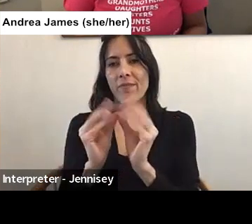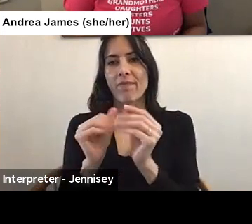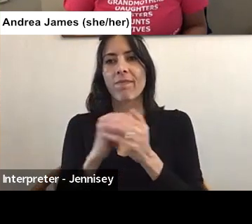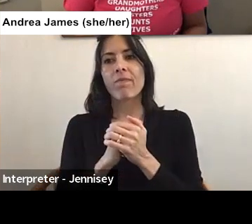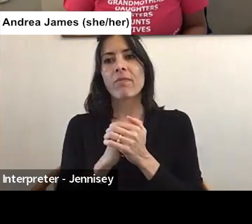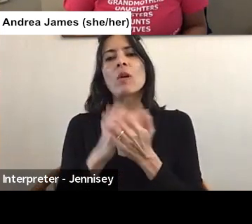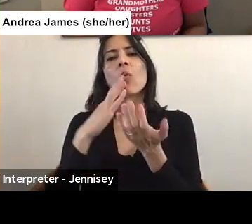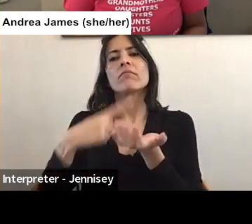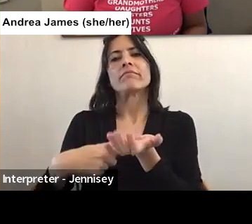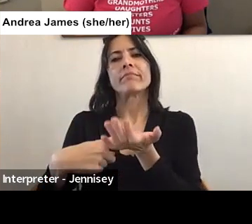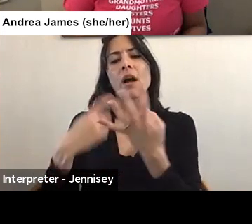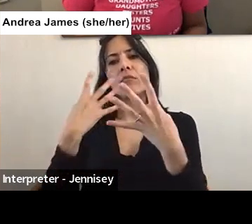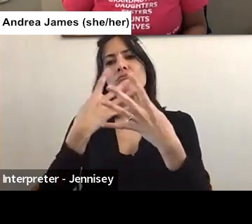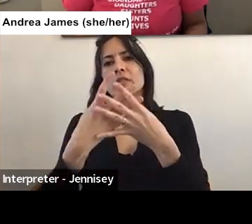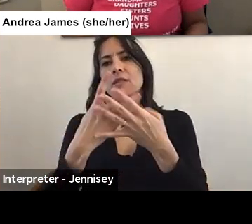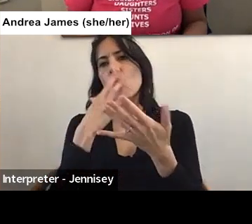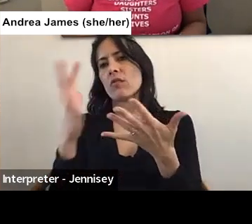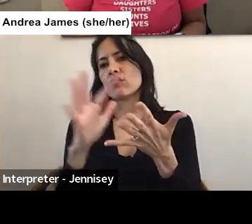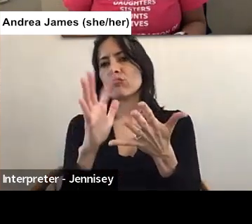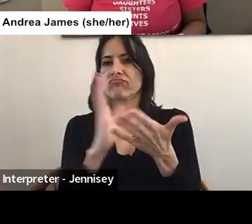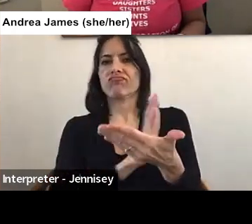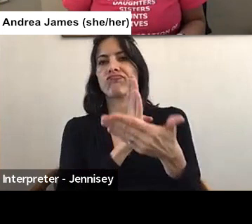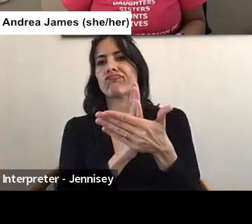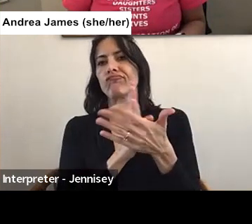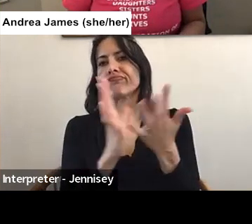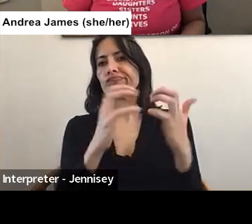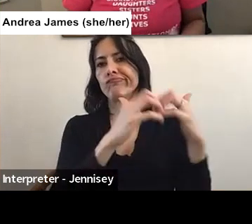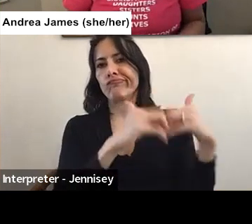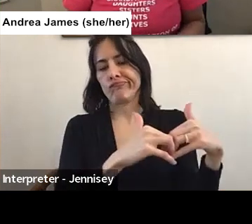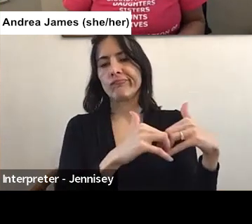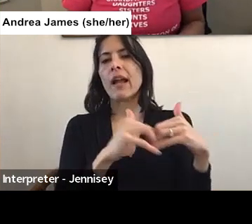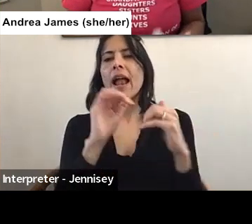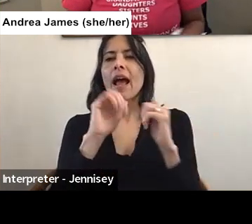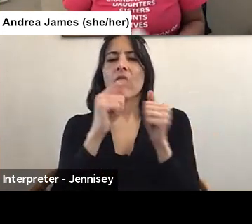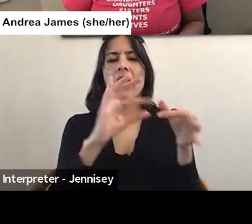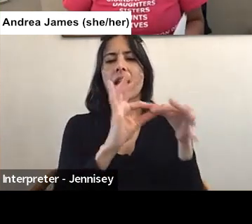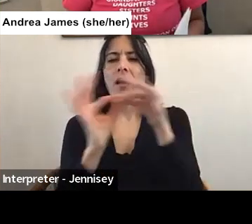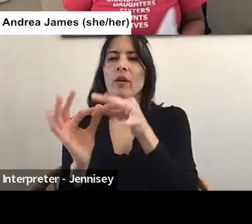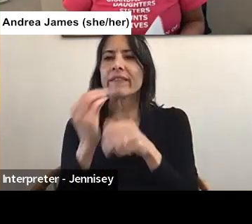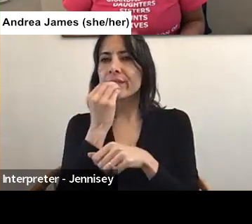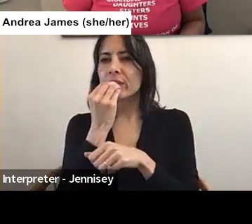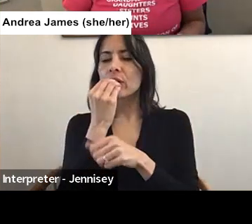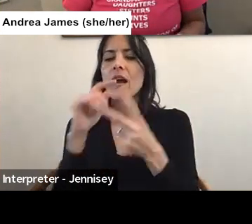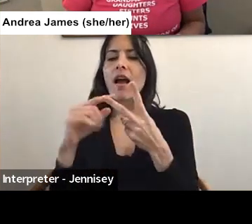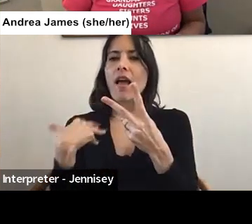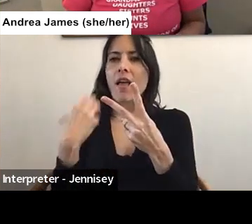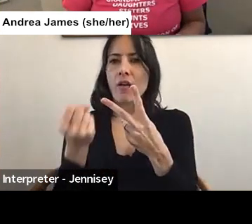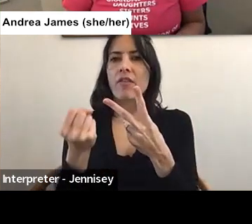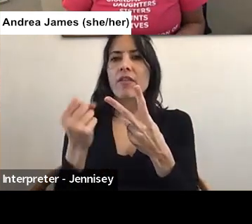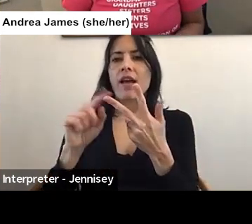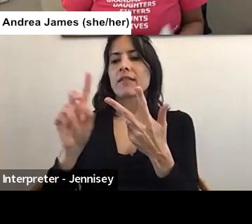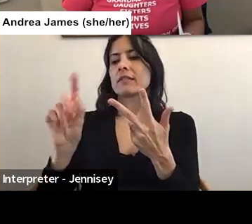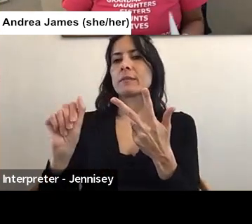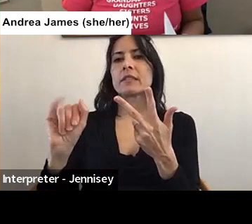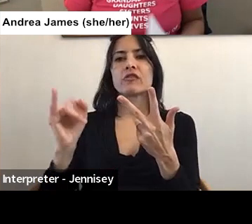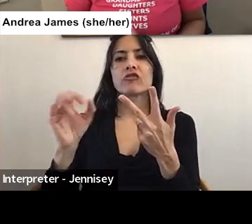prison abolition at the intersections of food, health, and disability justice. I'm excited today